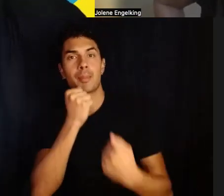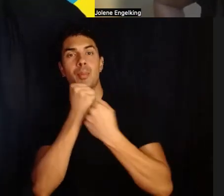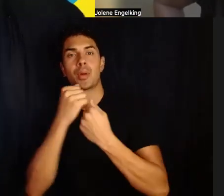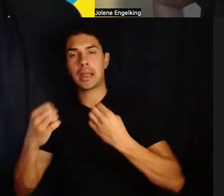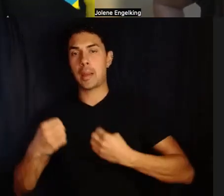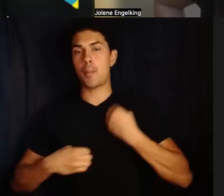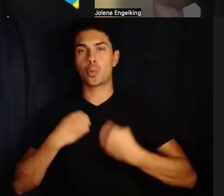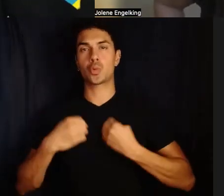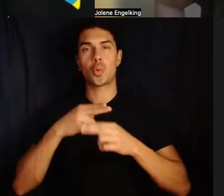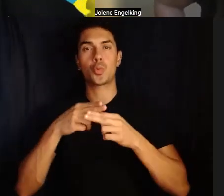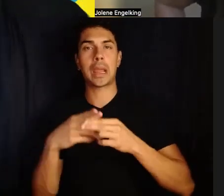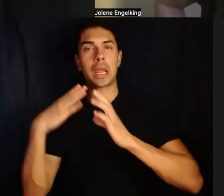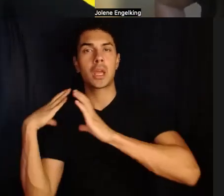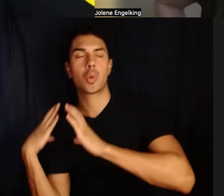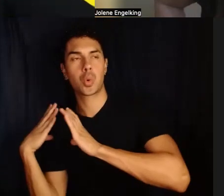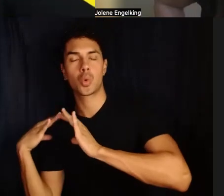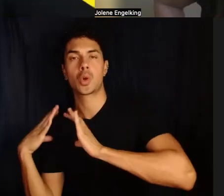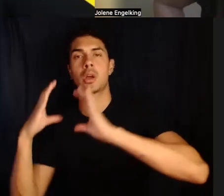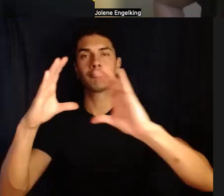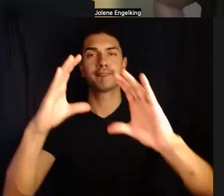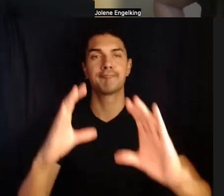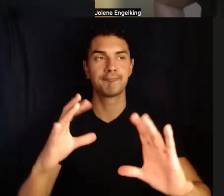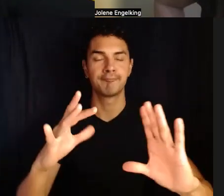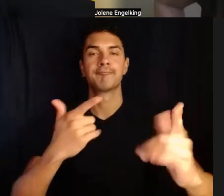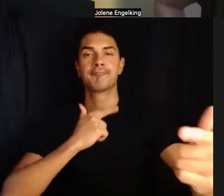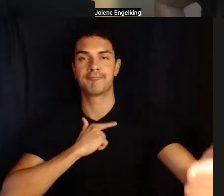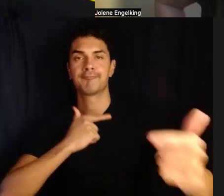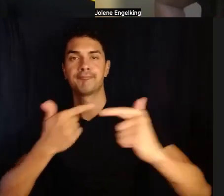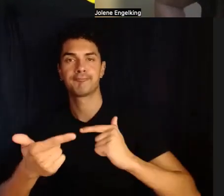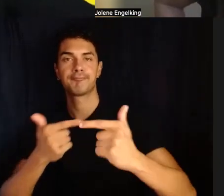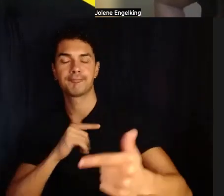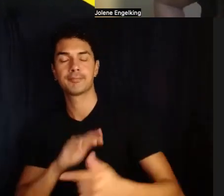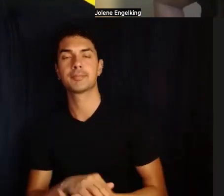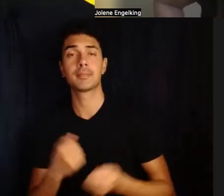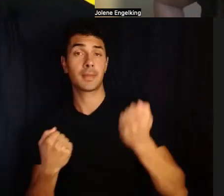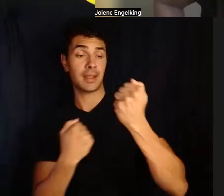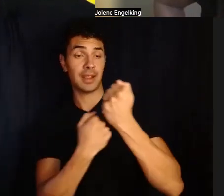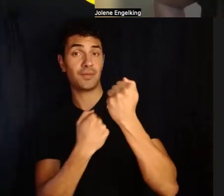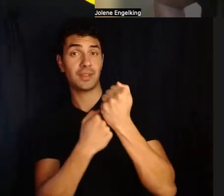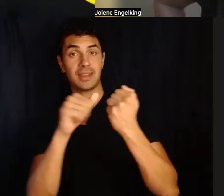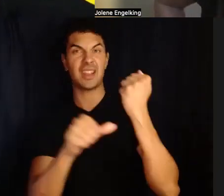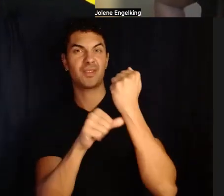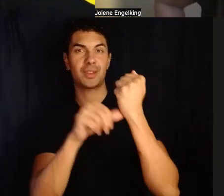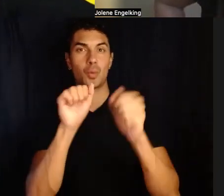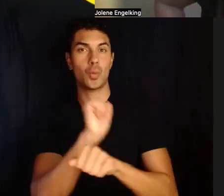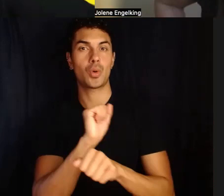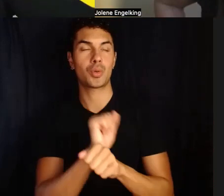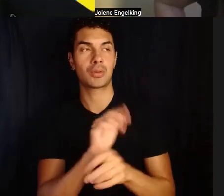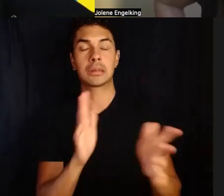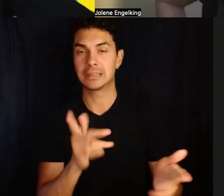weight. A lot of this movement, being an advocate and taking care of yourself.